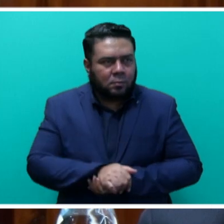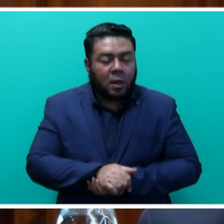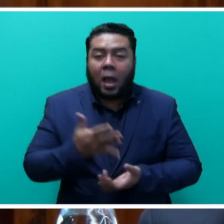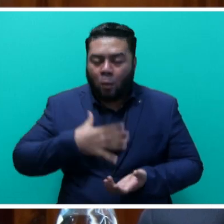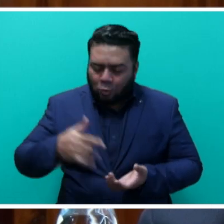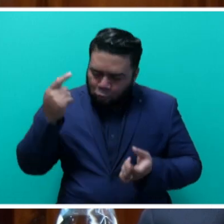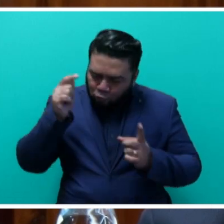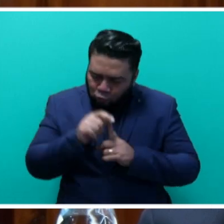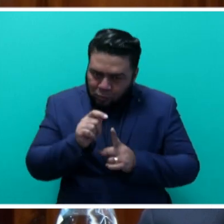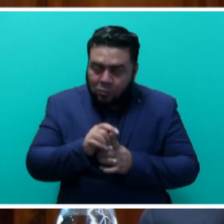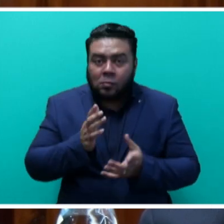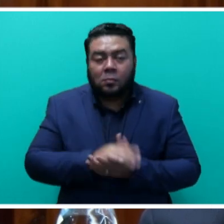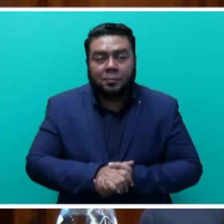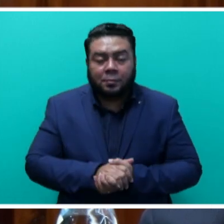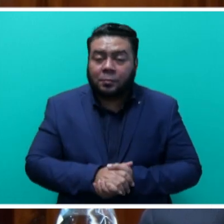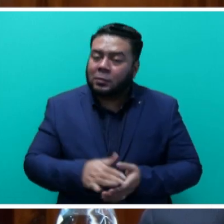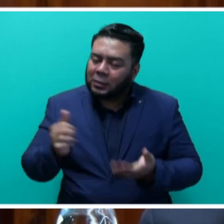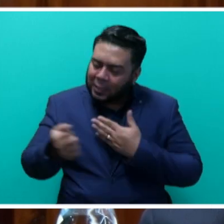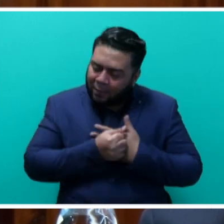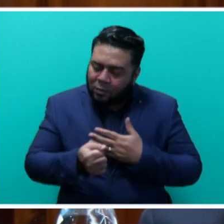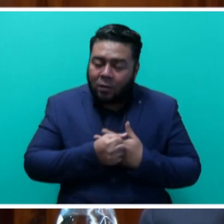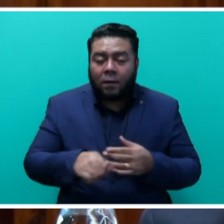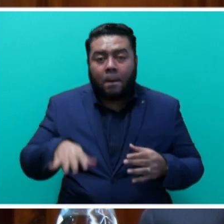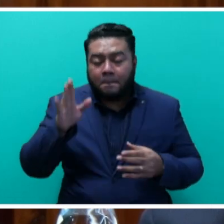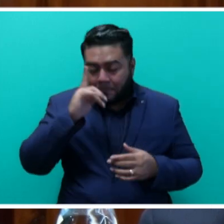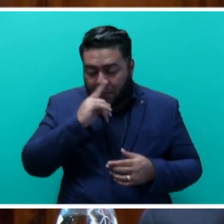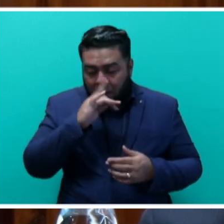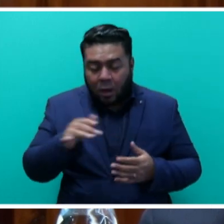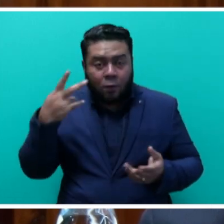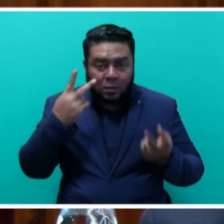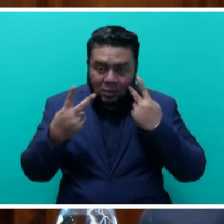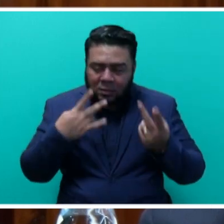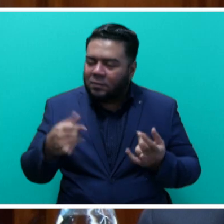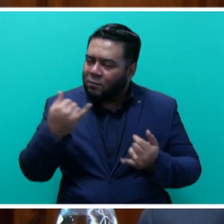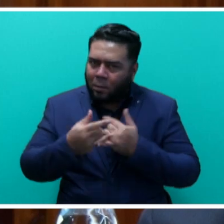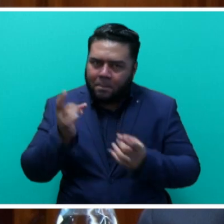reiterate the safety of our citizens and visitors is of utmost importance.